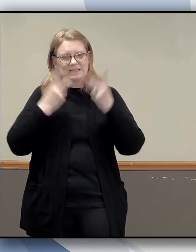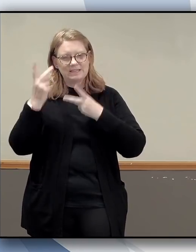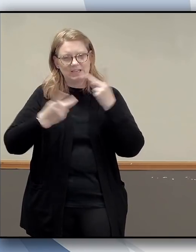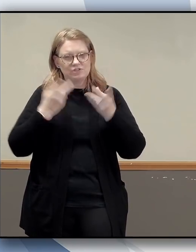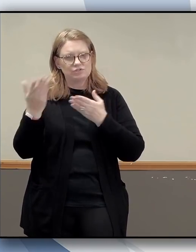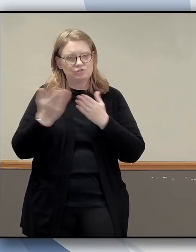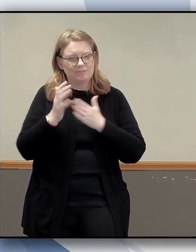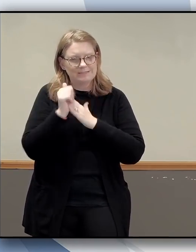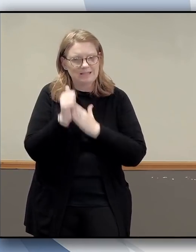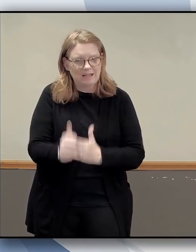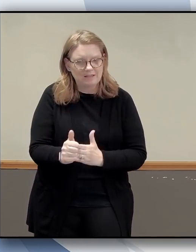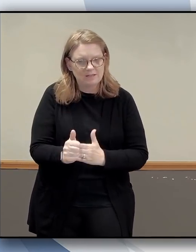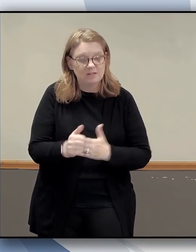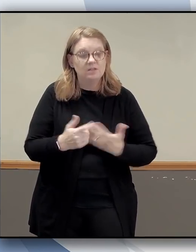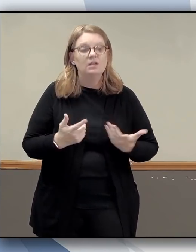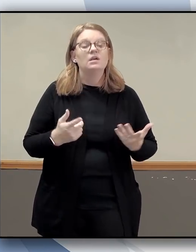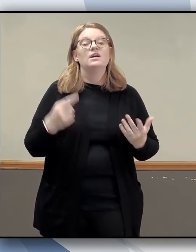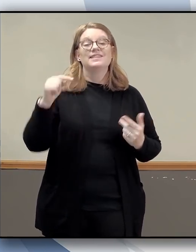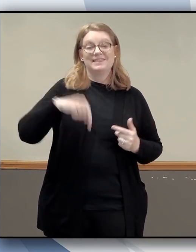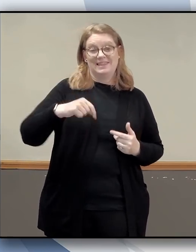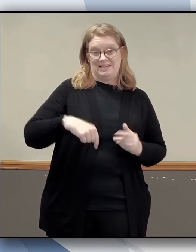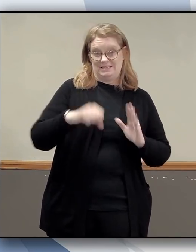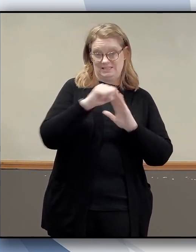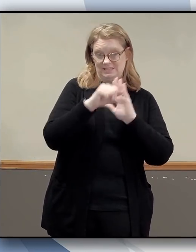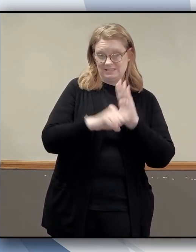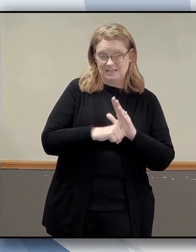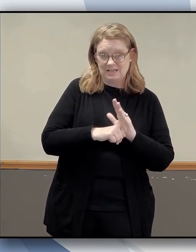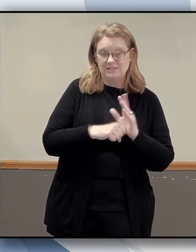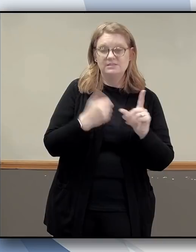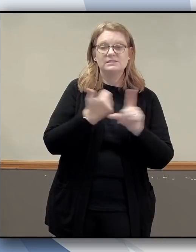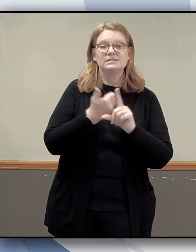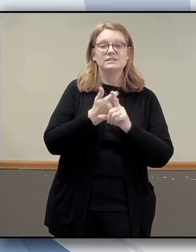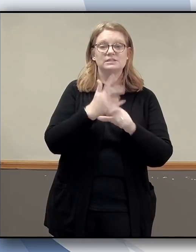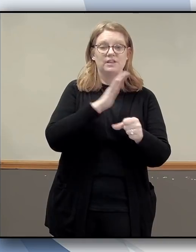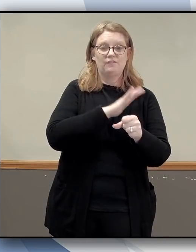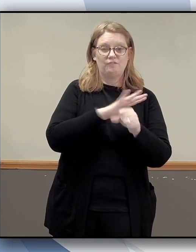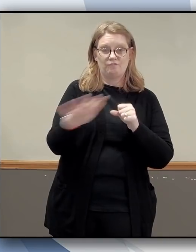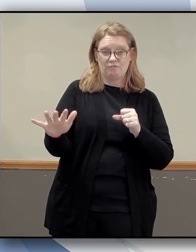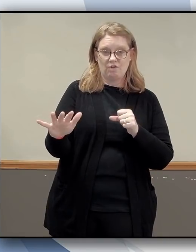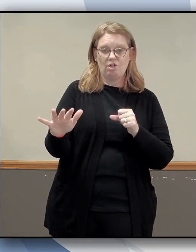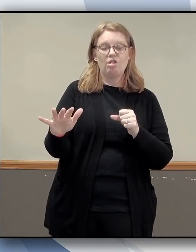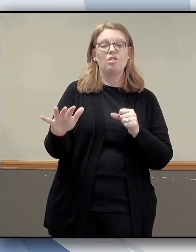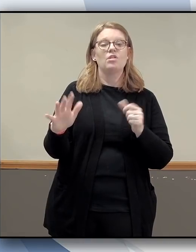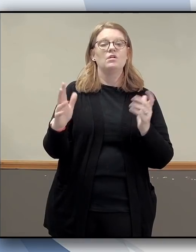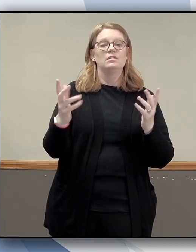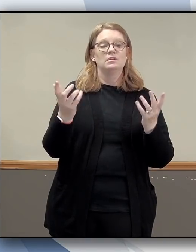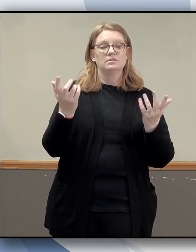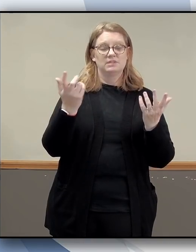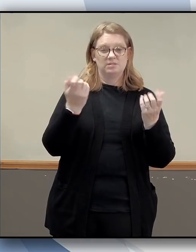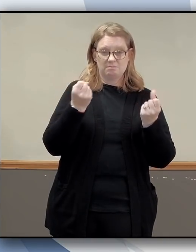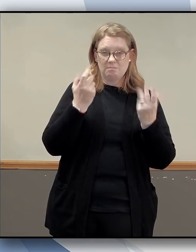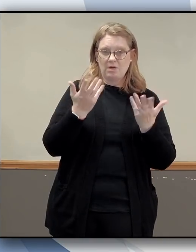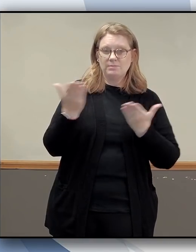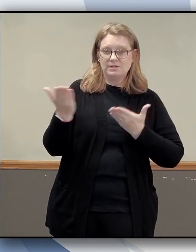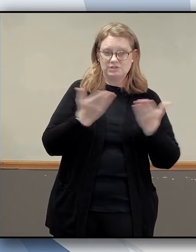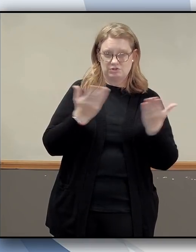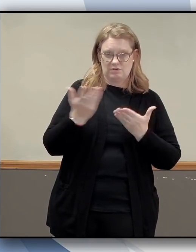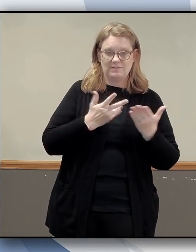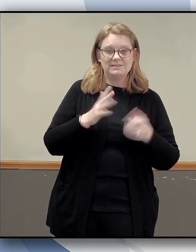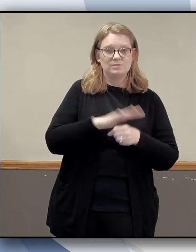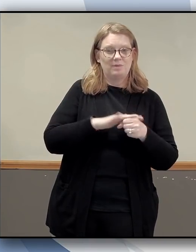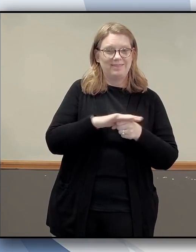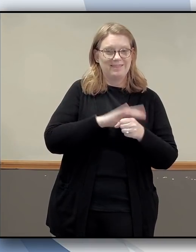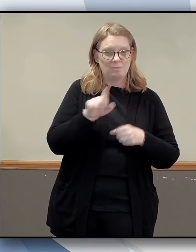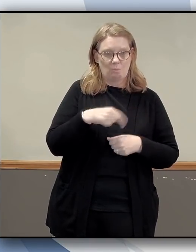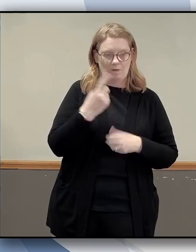Additionally, many of our state's facilities house the full continuum or multiple service lines within a single